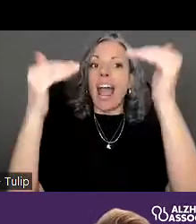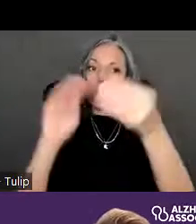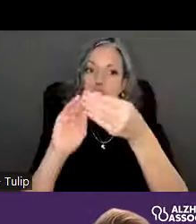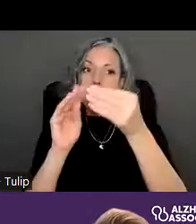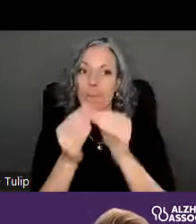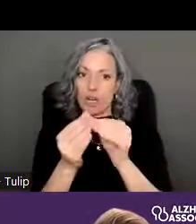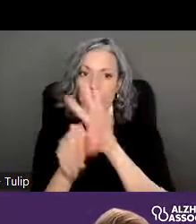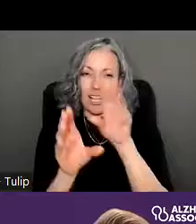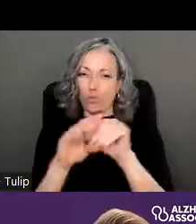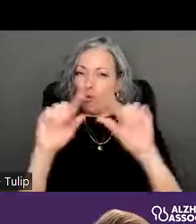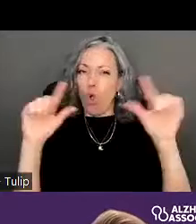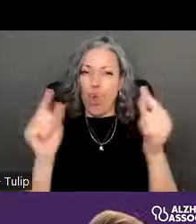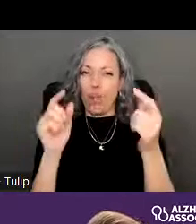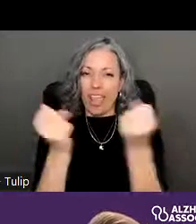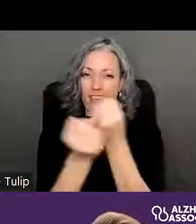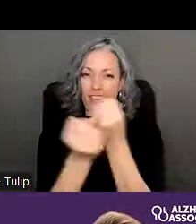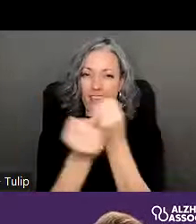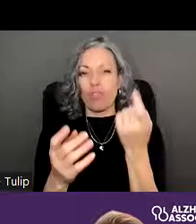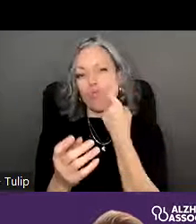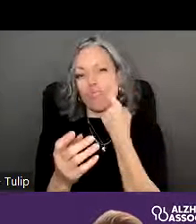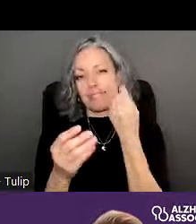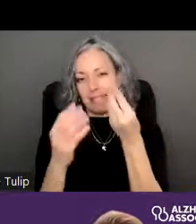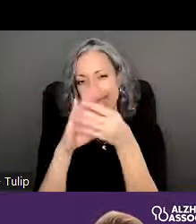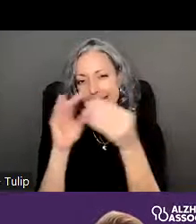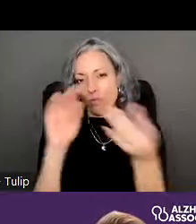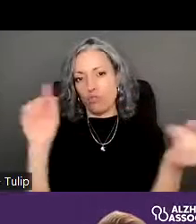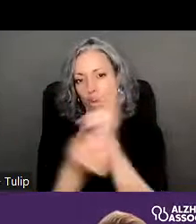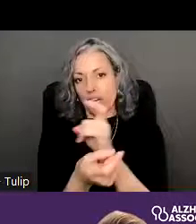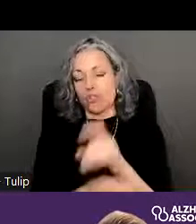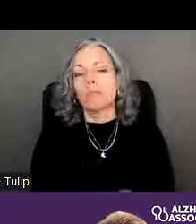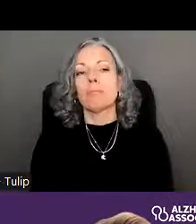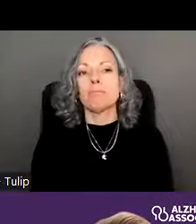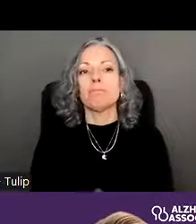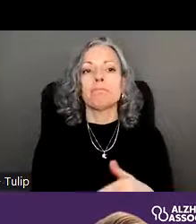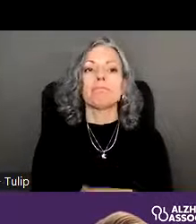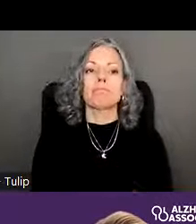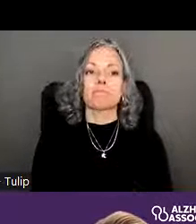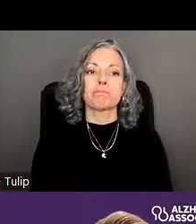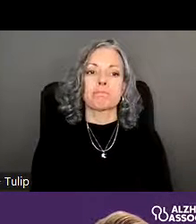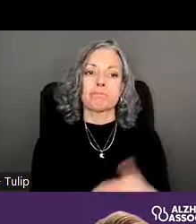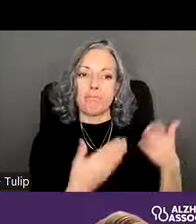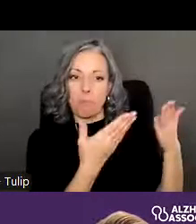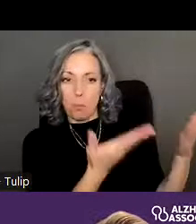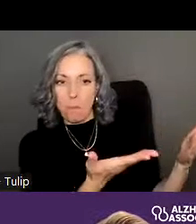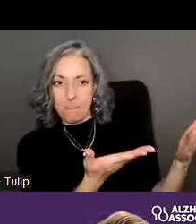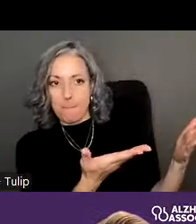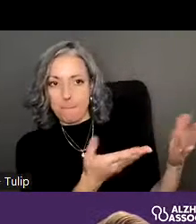and it'll include all the amendments that we were just talking about. And then the next slide.